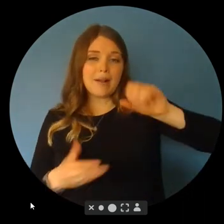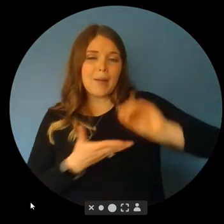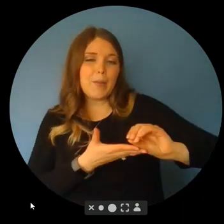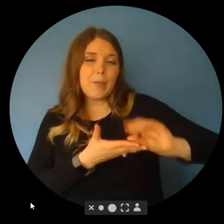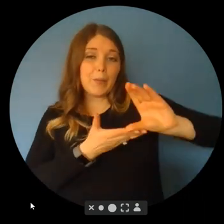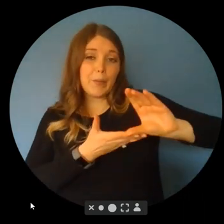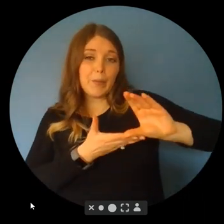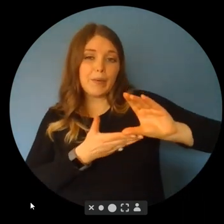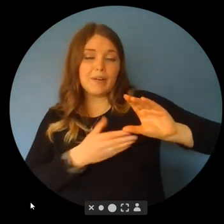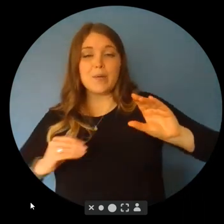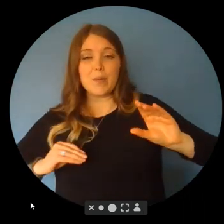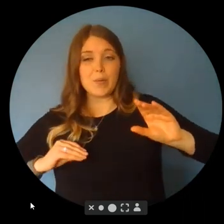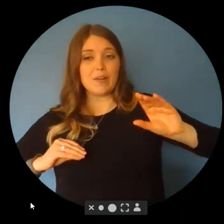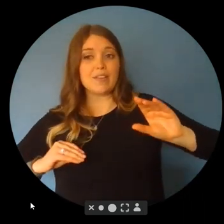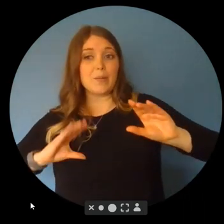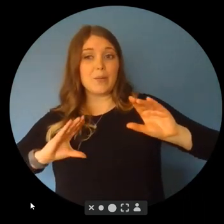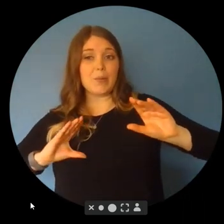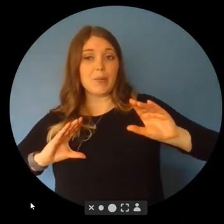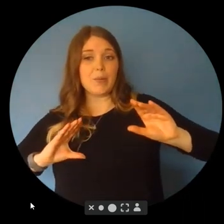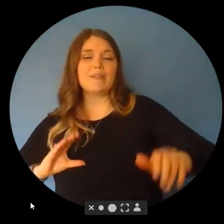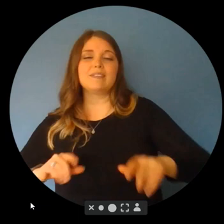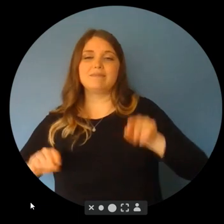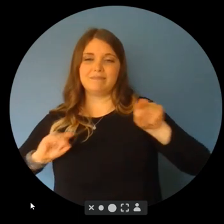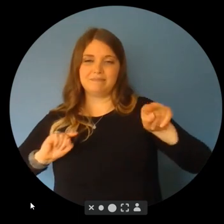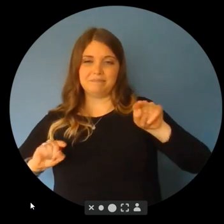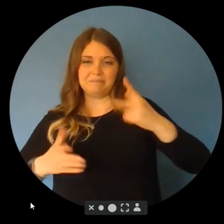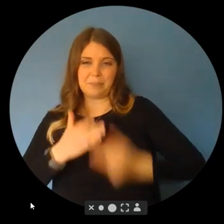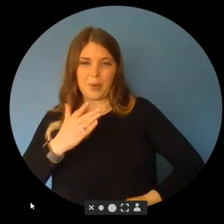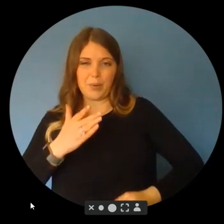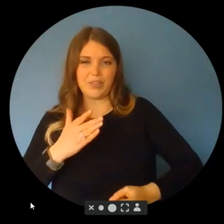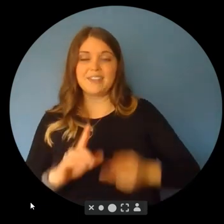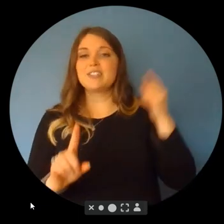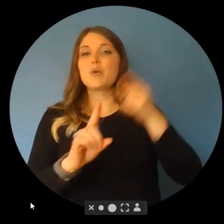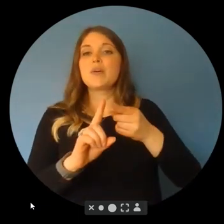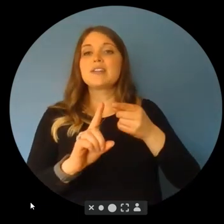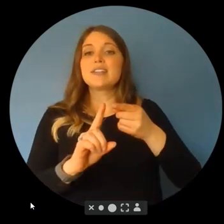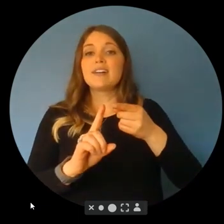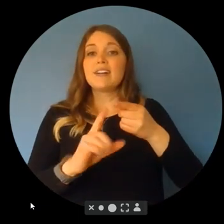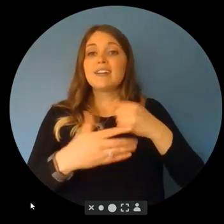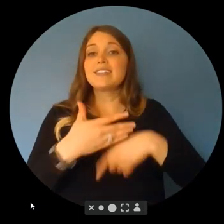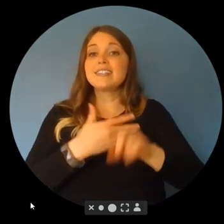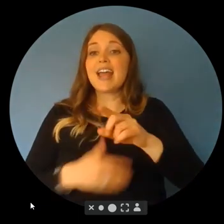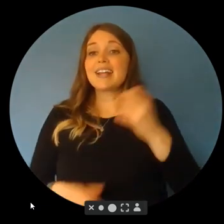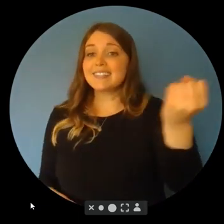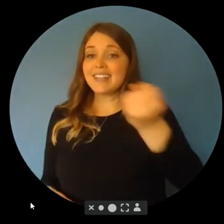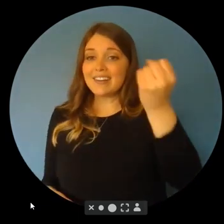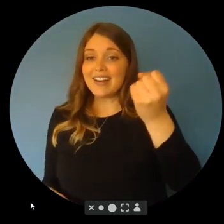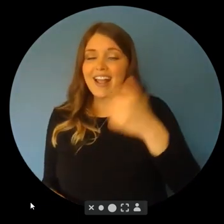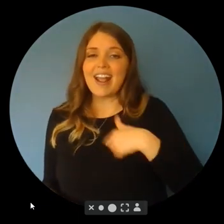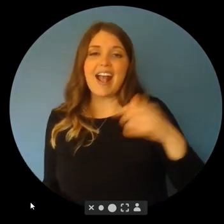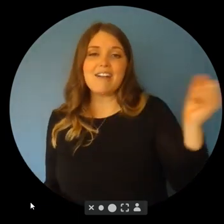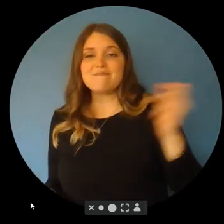also take some time to fill up other people's buckets too. So until next Saturday, I'll come